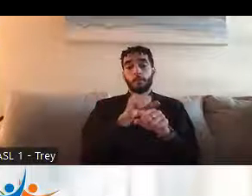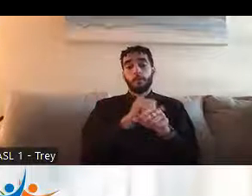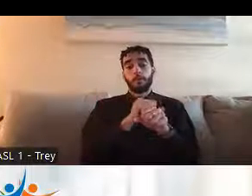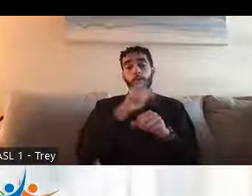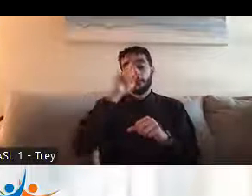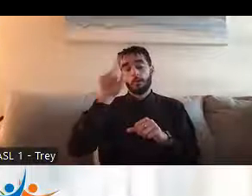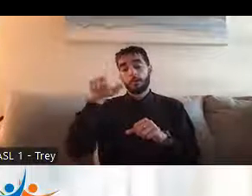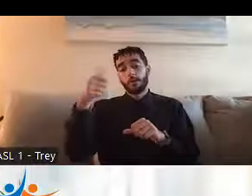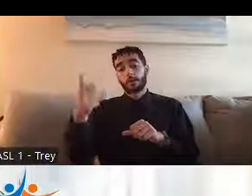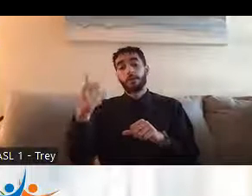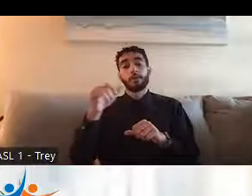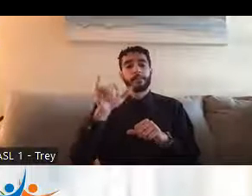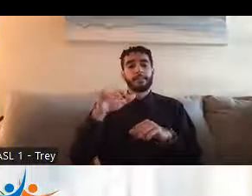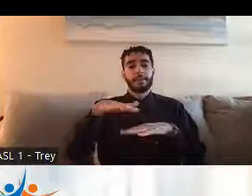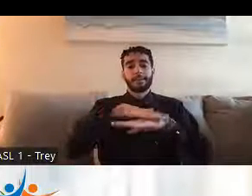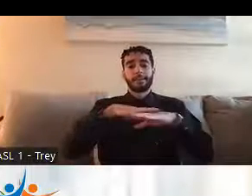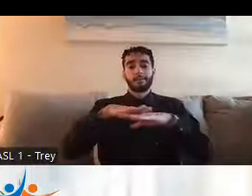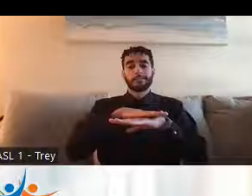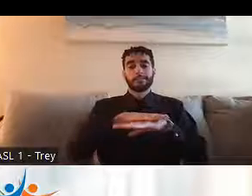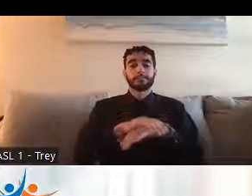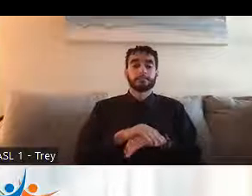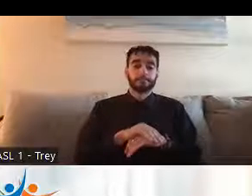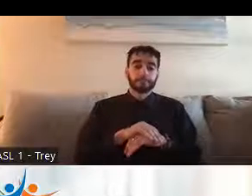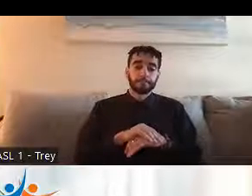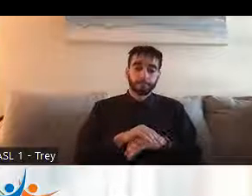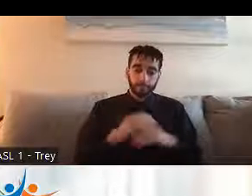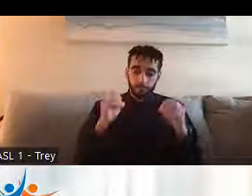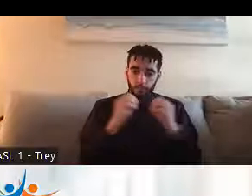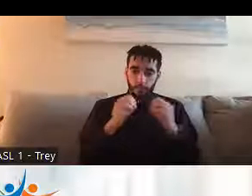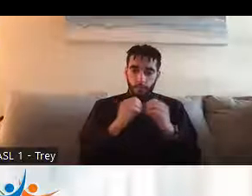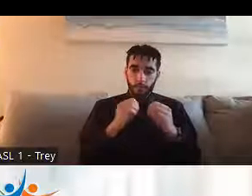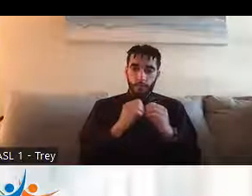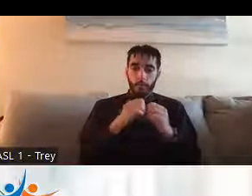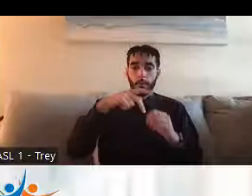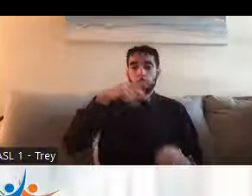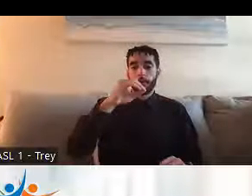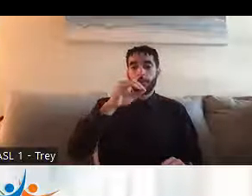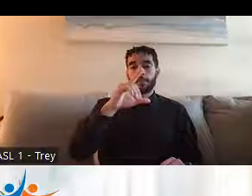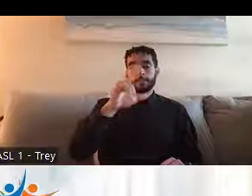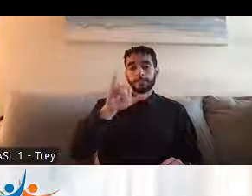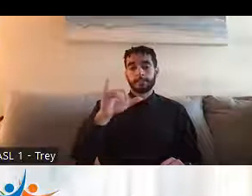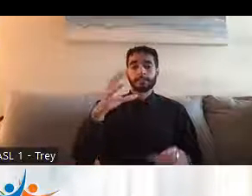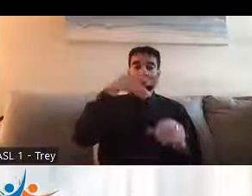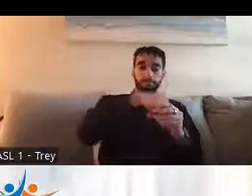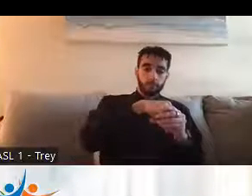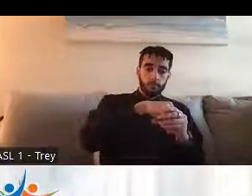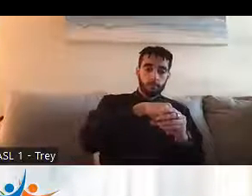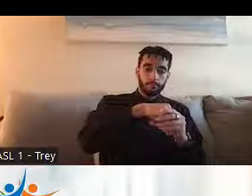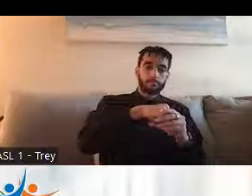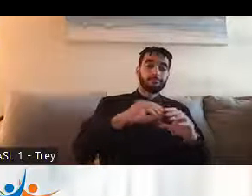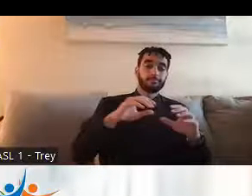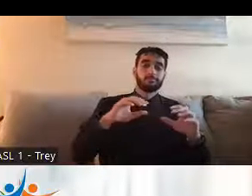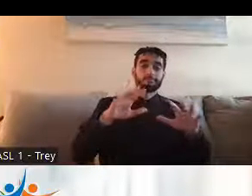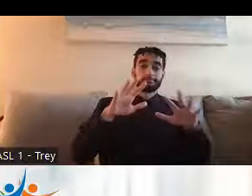their respective counties, and incorporating more policy, system, and environmental change at a local level,